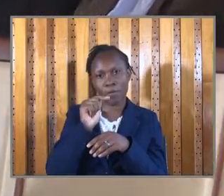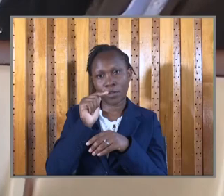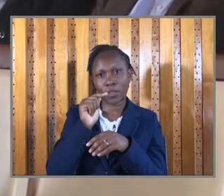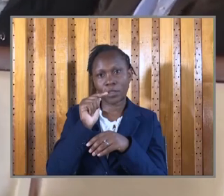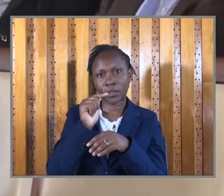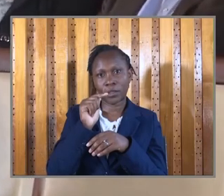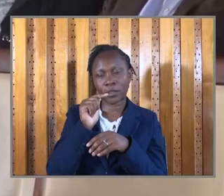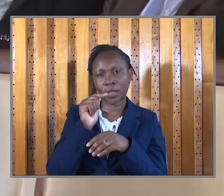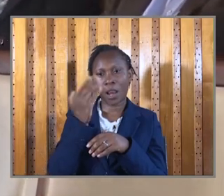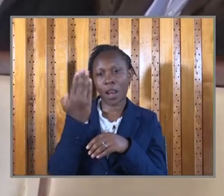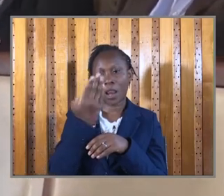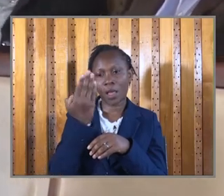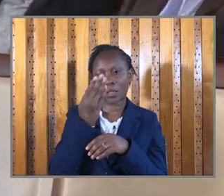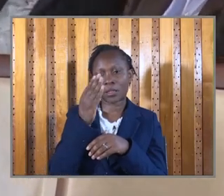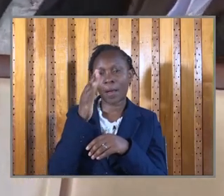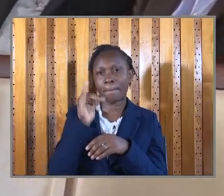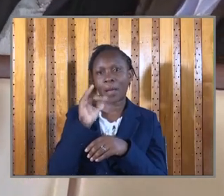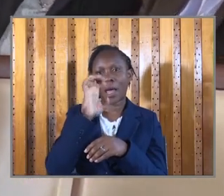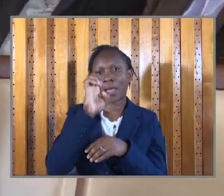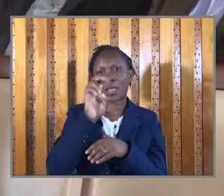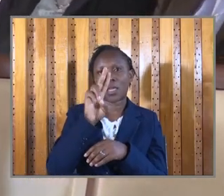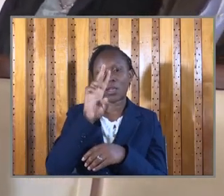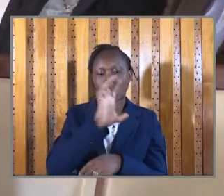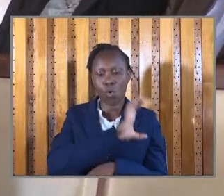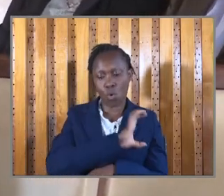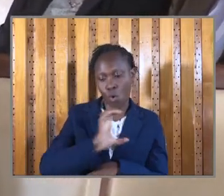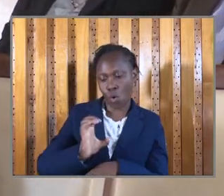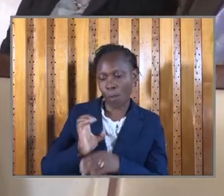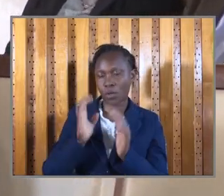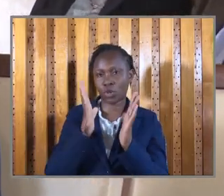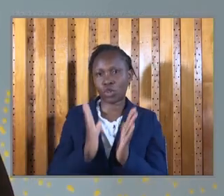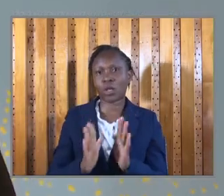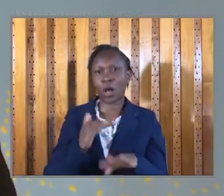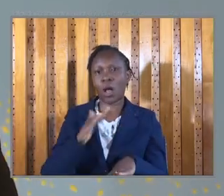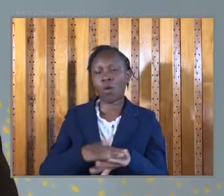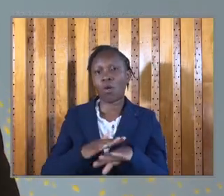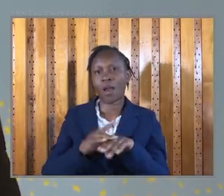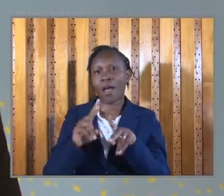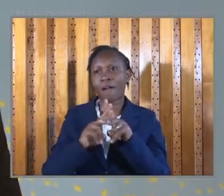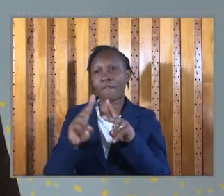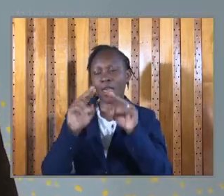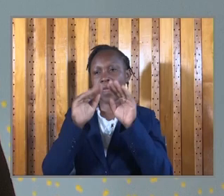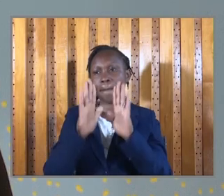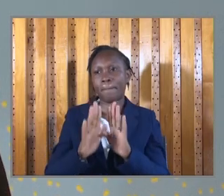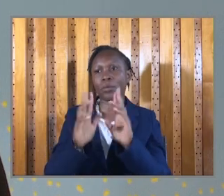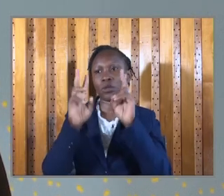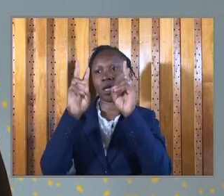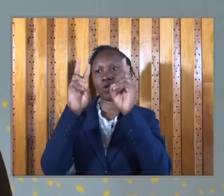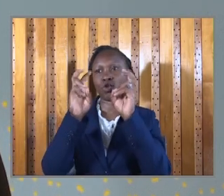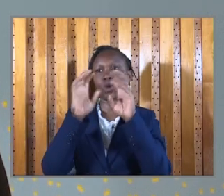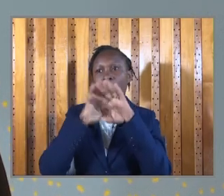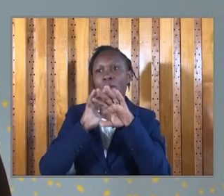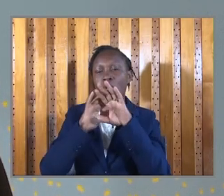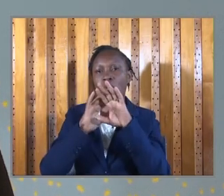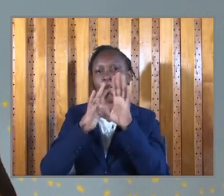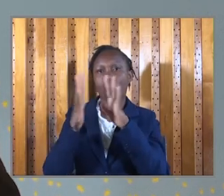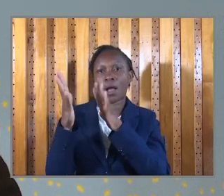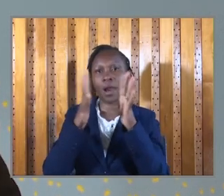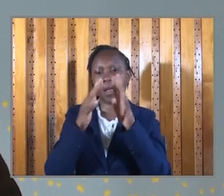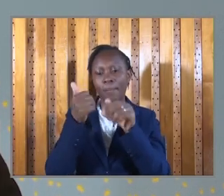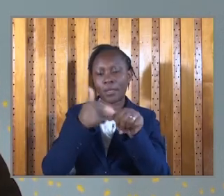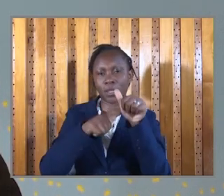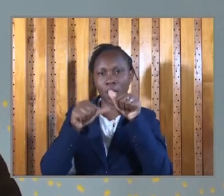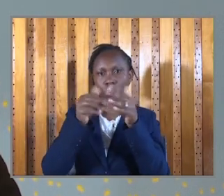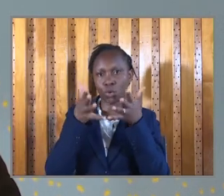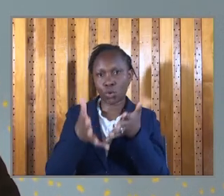lecture by the EU Commissioner on a very pertinent topic of climate action today at the